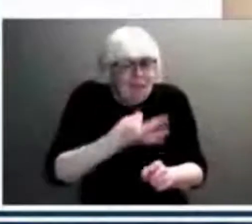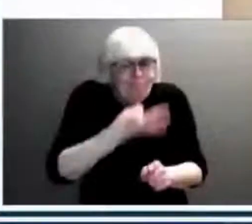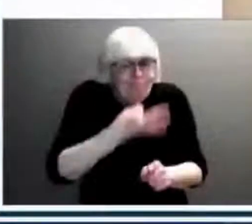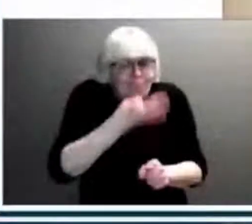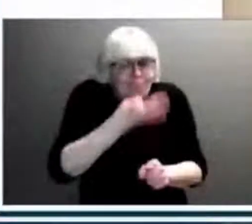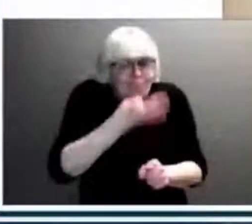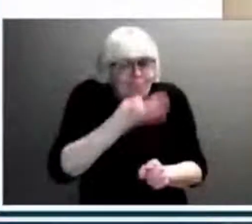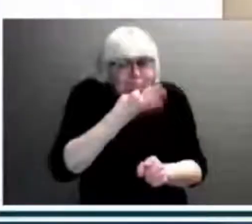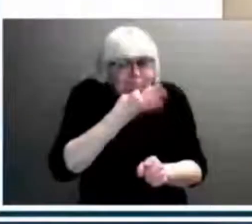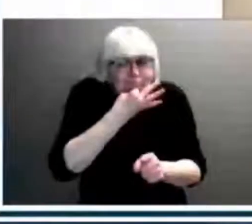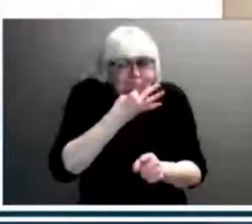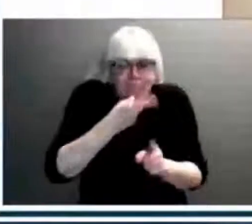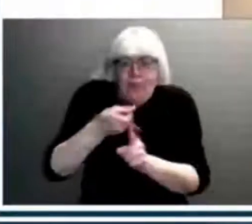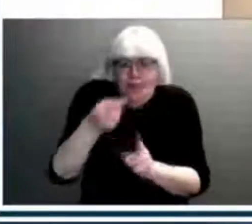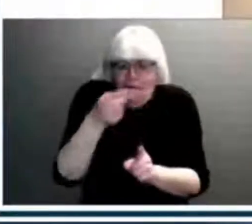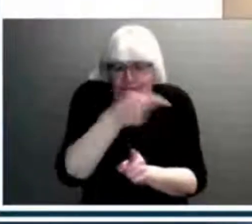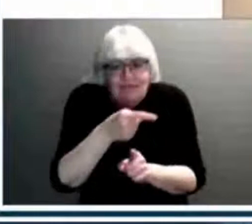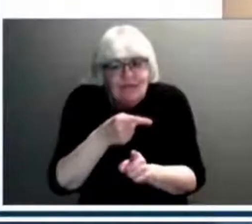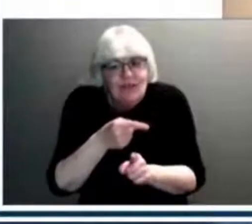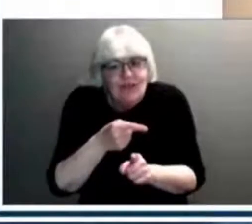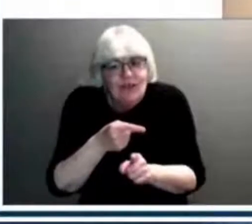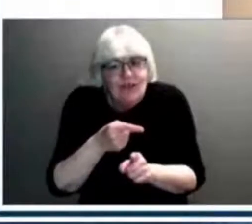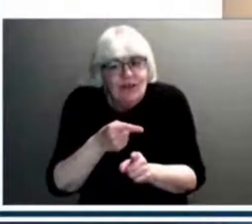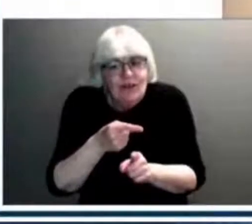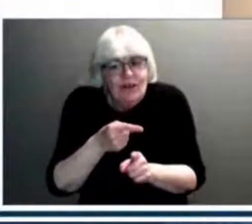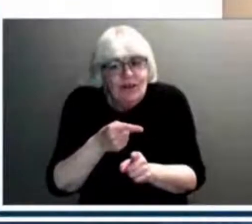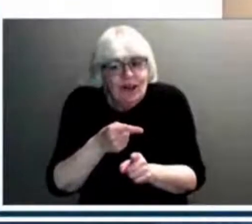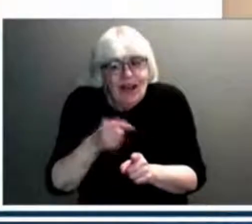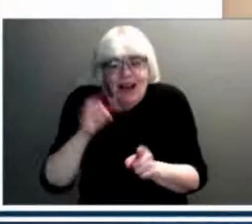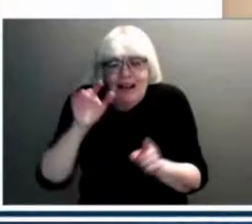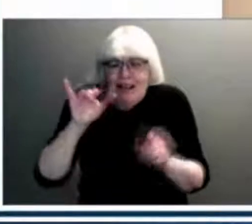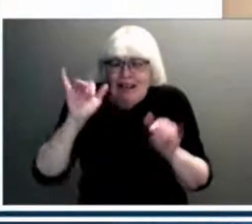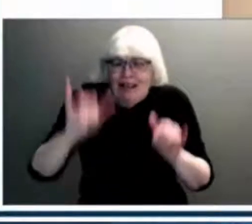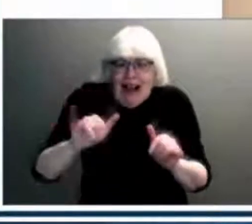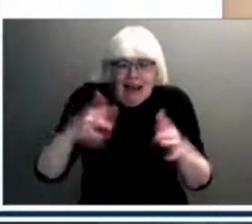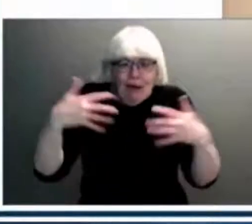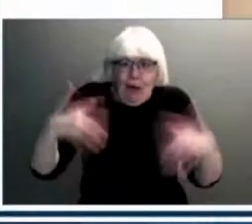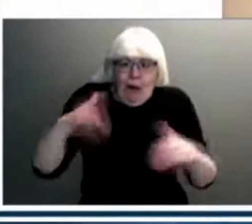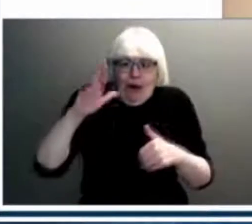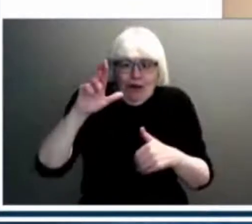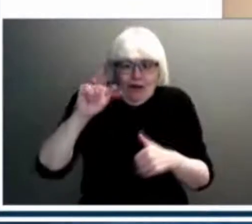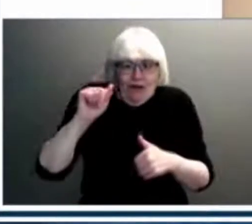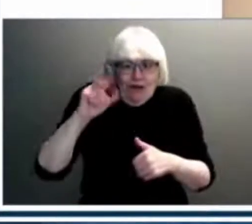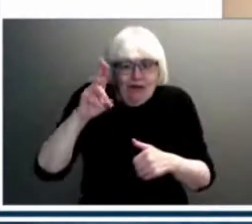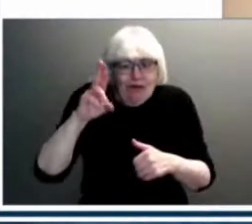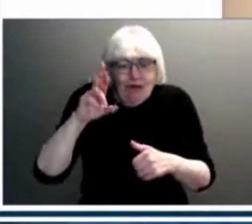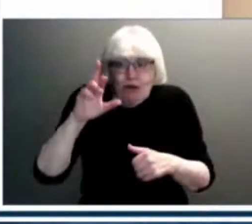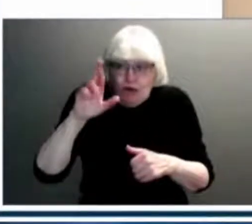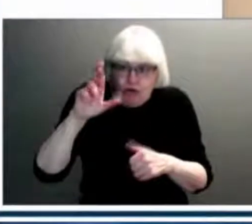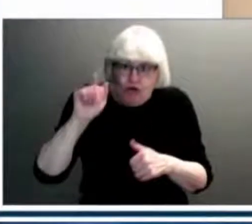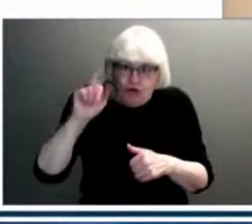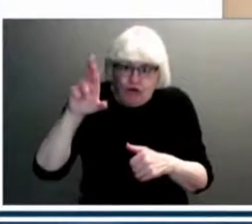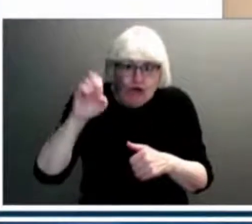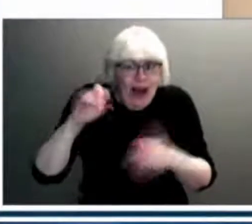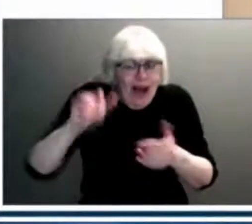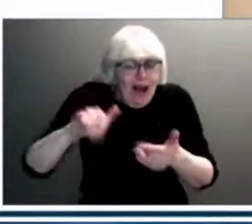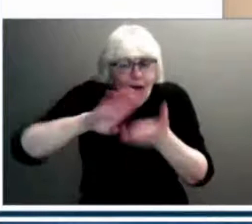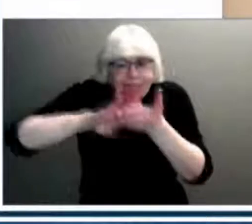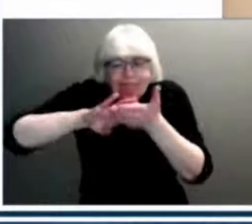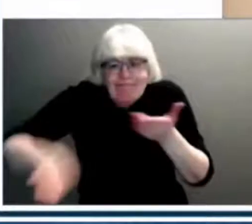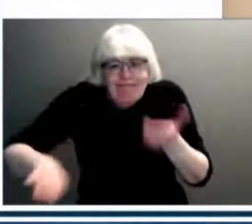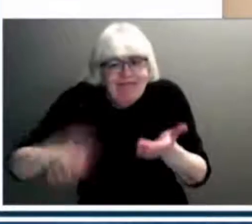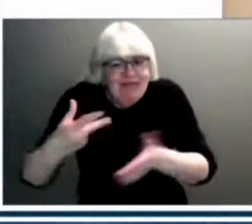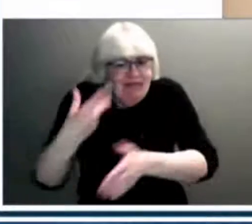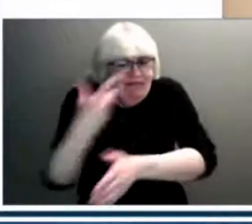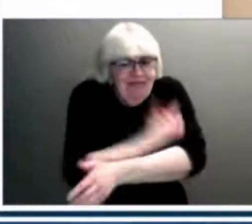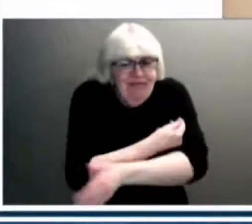for the rare circumstances where the child may need an exemption and can get the vaccine because of previous